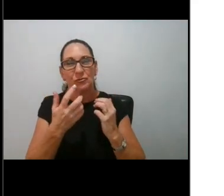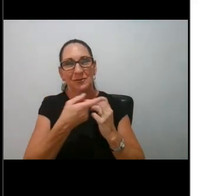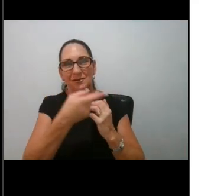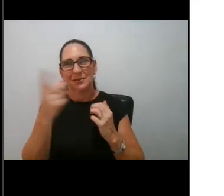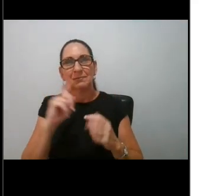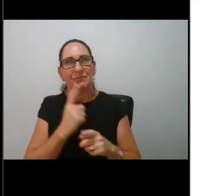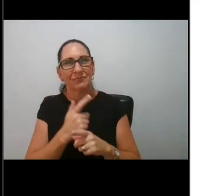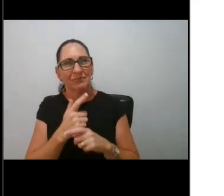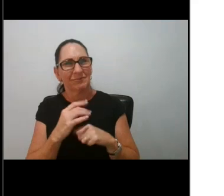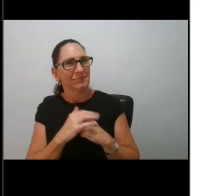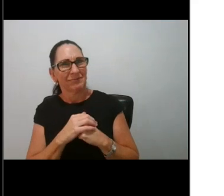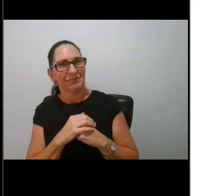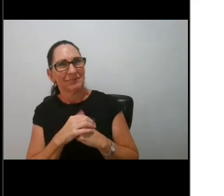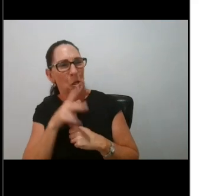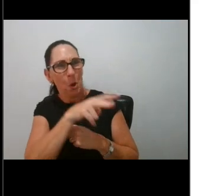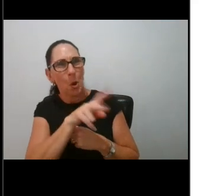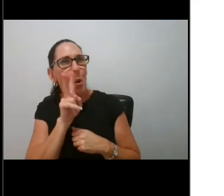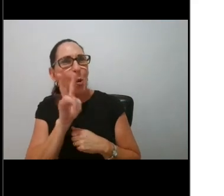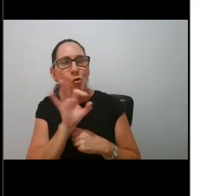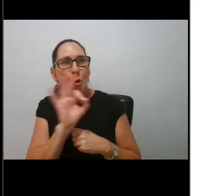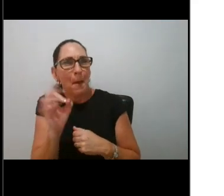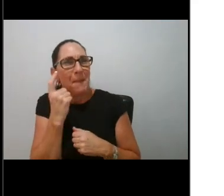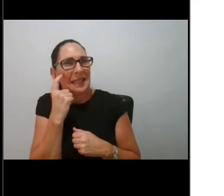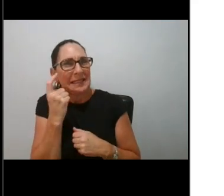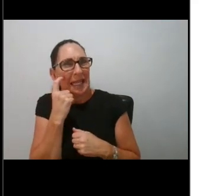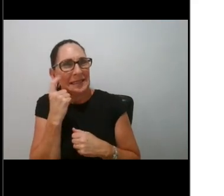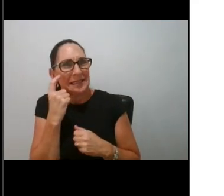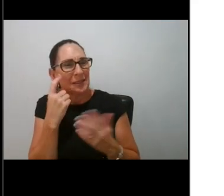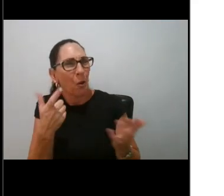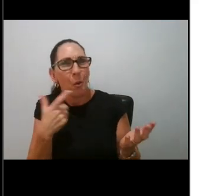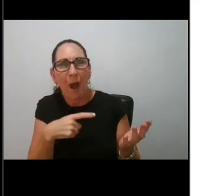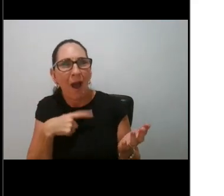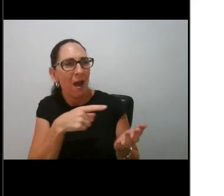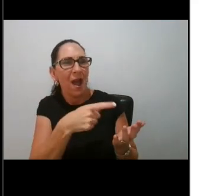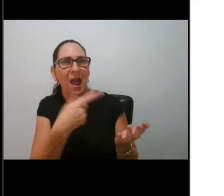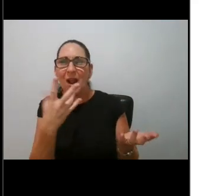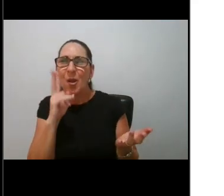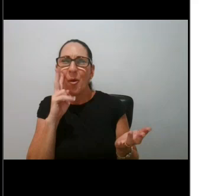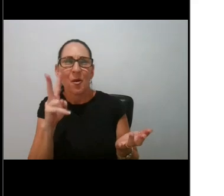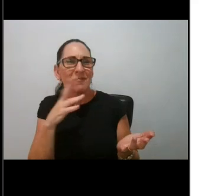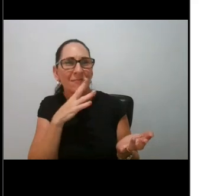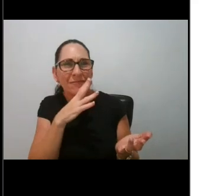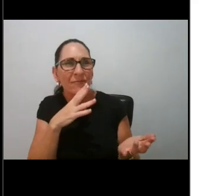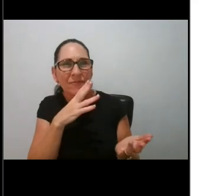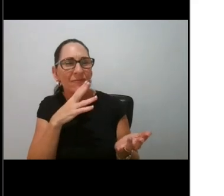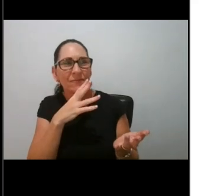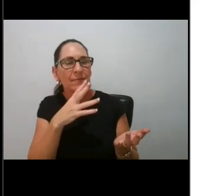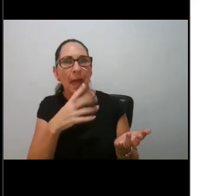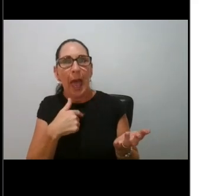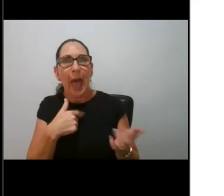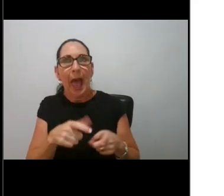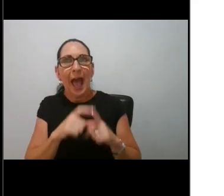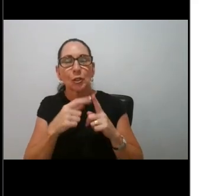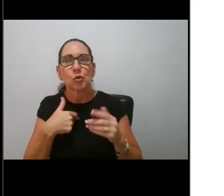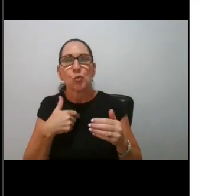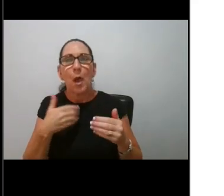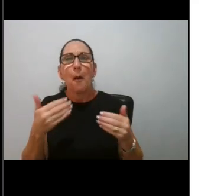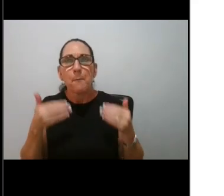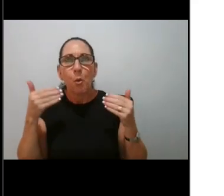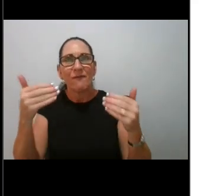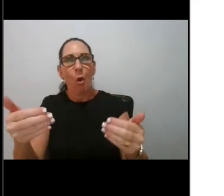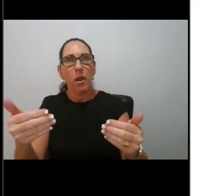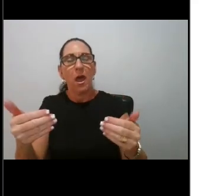make it very difficult for someone to move on. So hearing from the defendant some kind of explanation of what led to their behaviour, so getting a